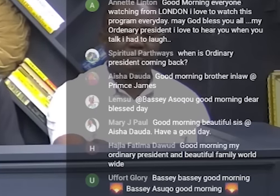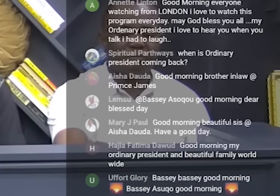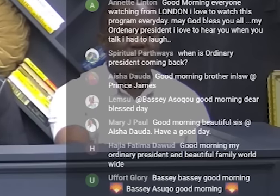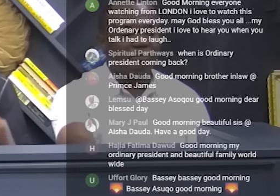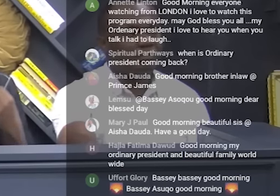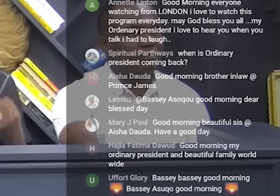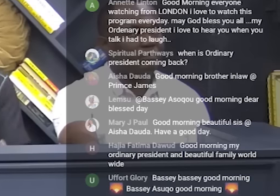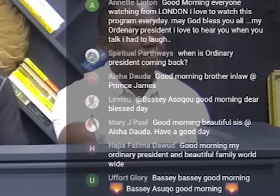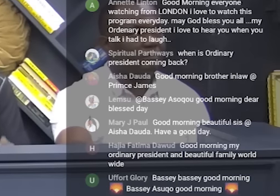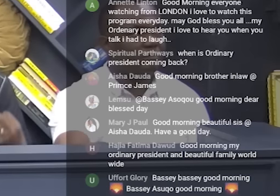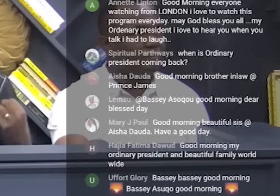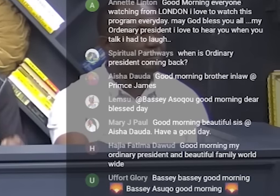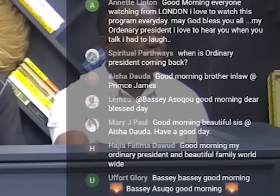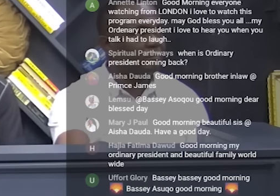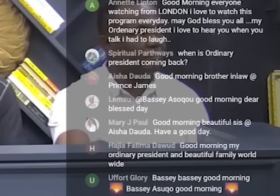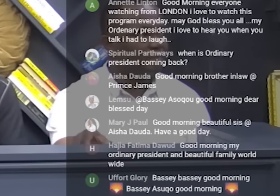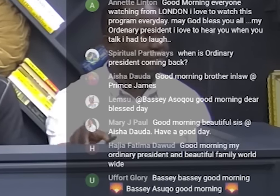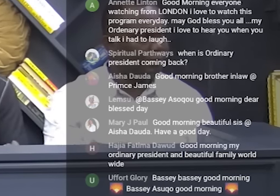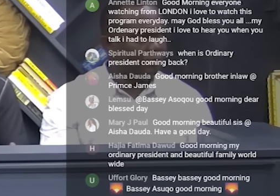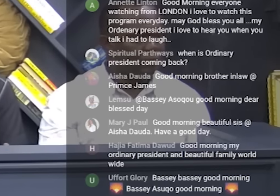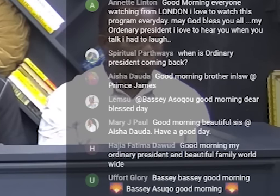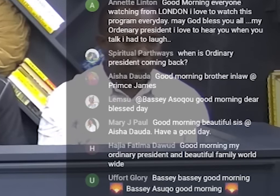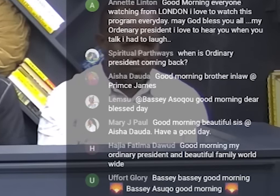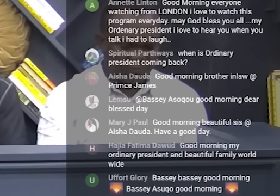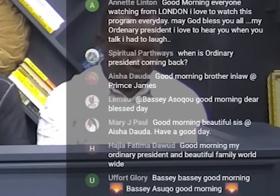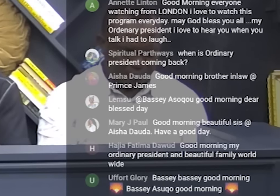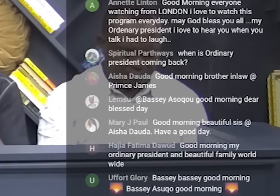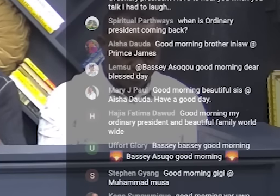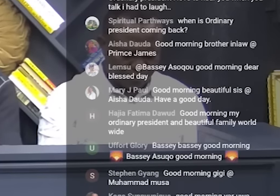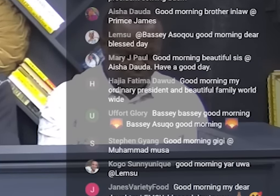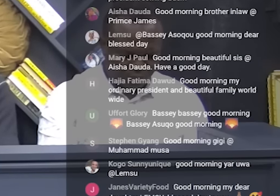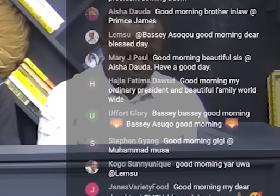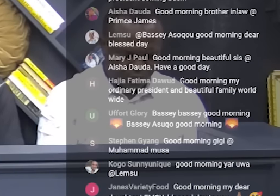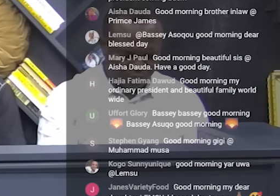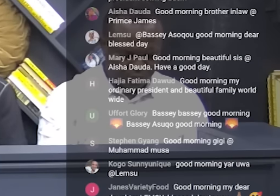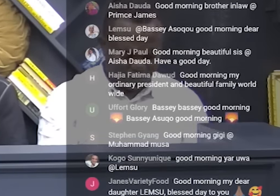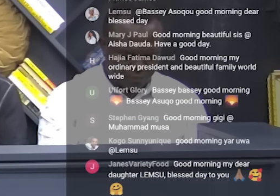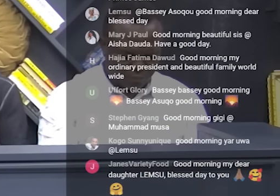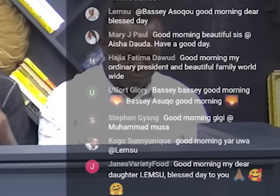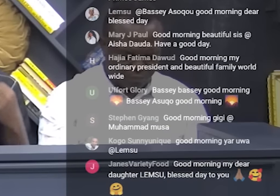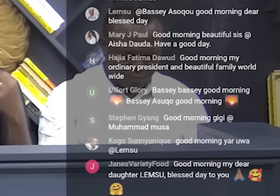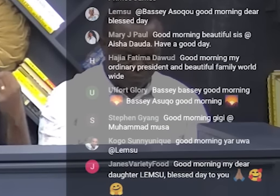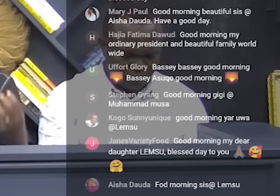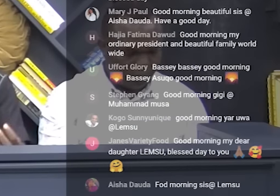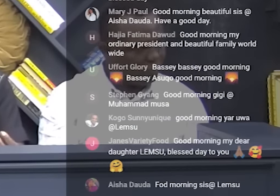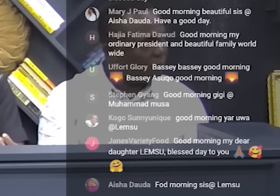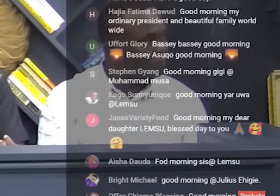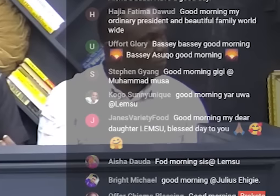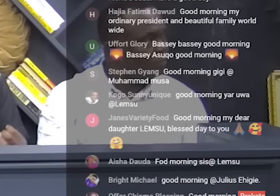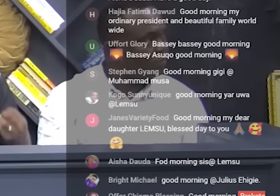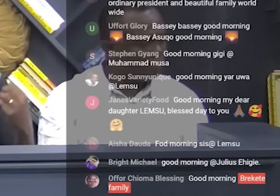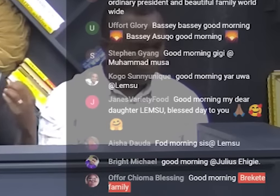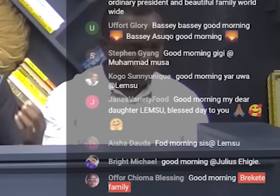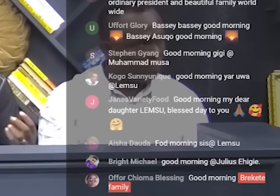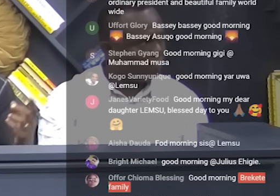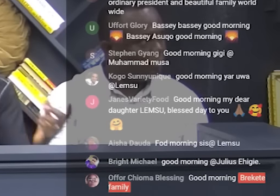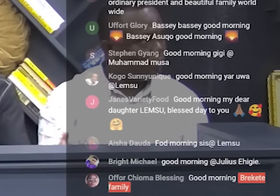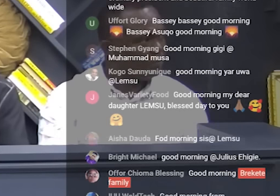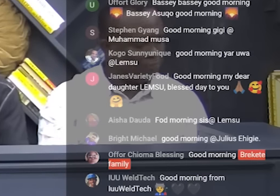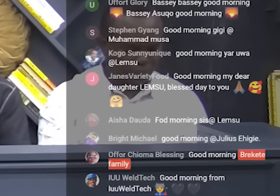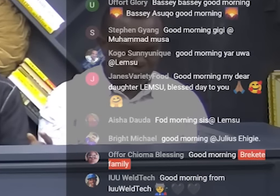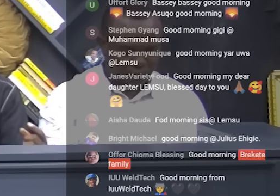this much? Where to make you sabi this thing where you sabi so? And many times people think, say, oh, okay, now family connection, now